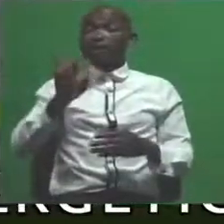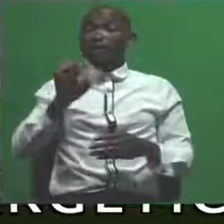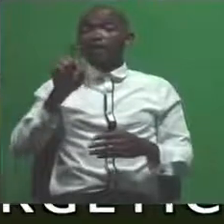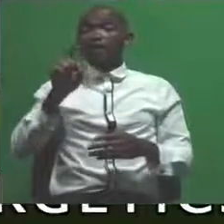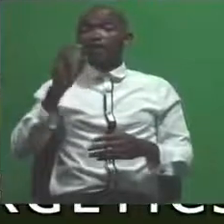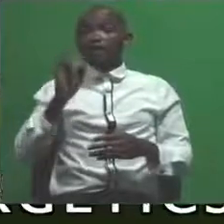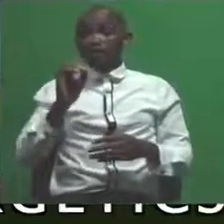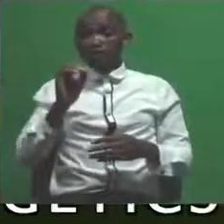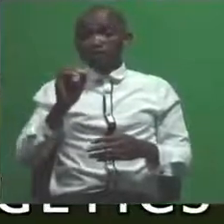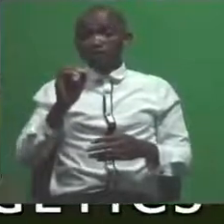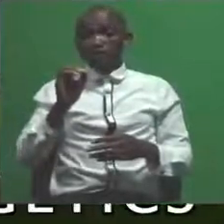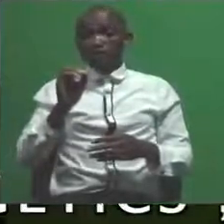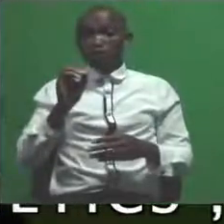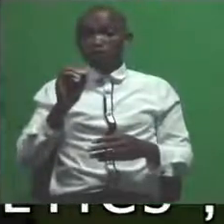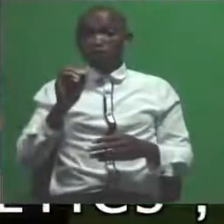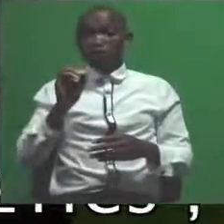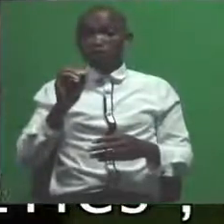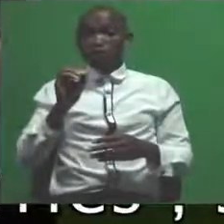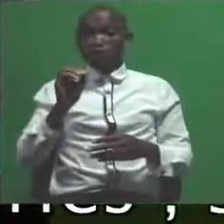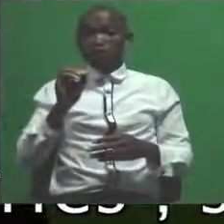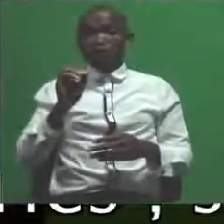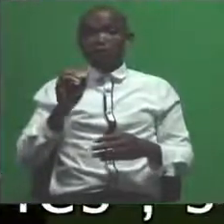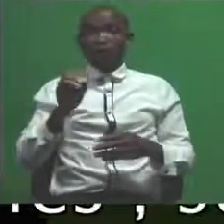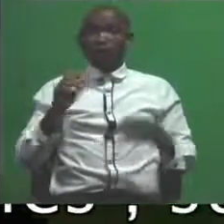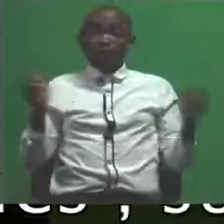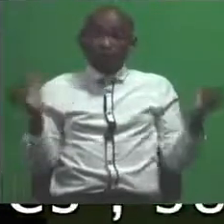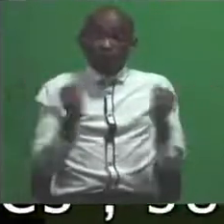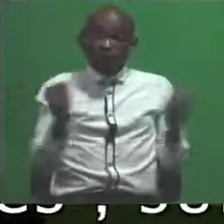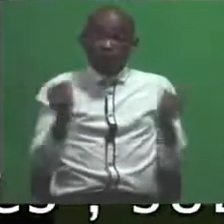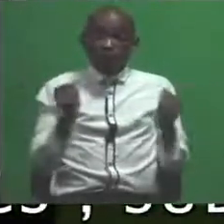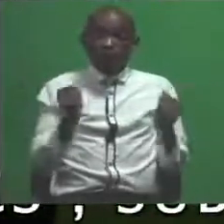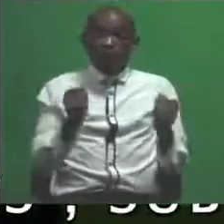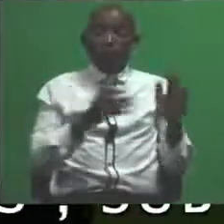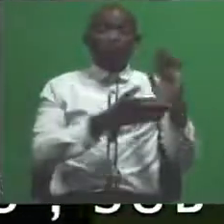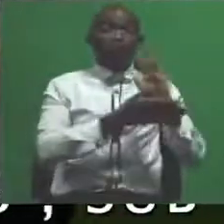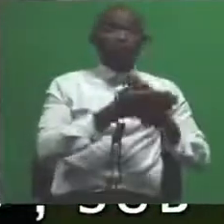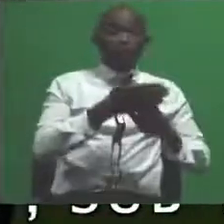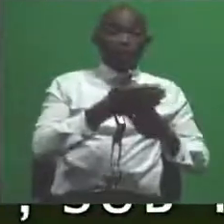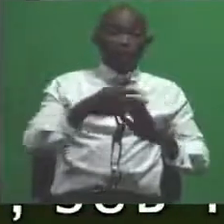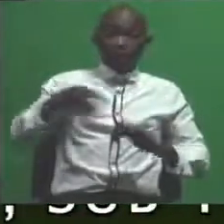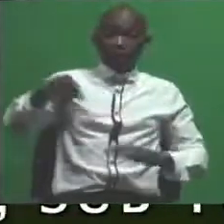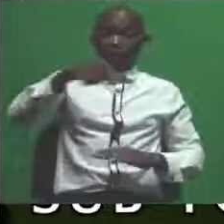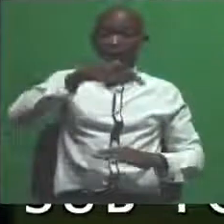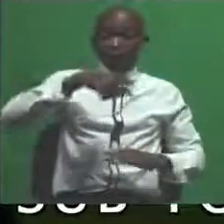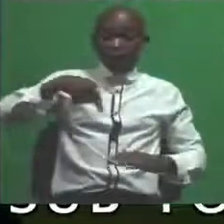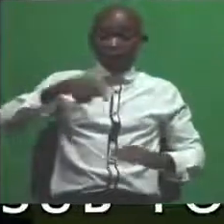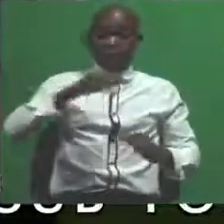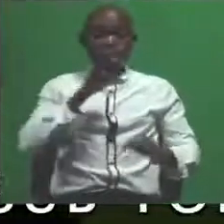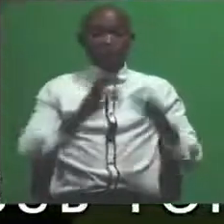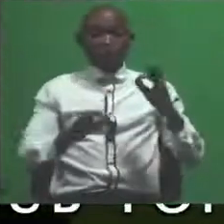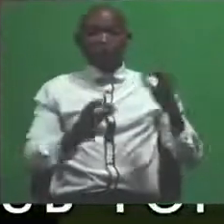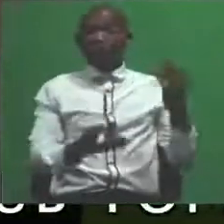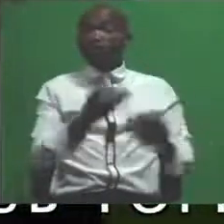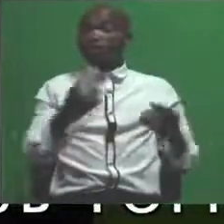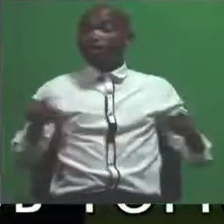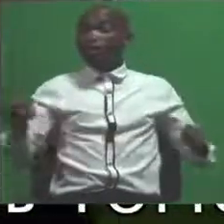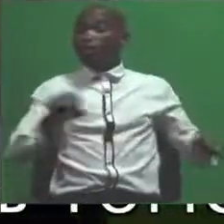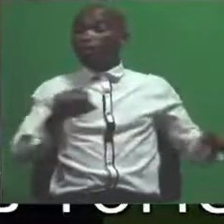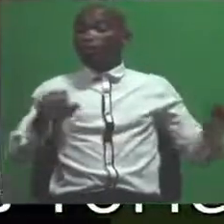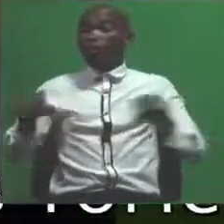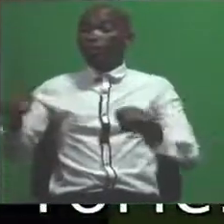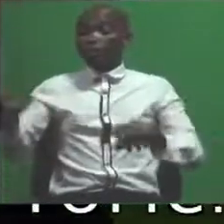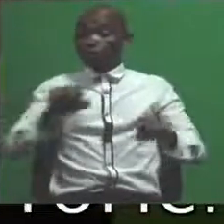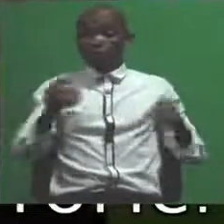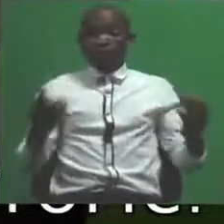feel cold, but once they are around this burning firewood, they get